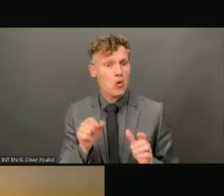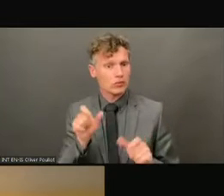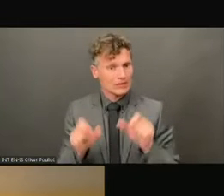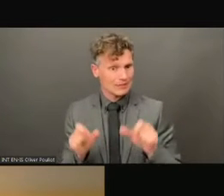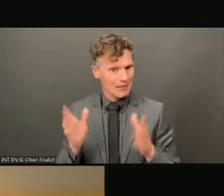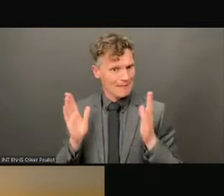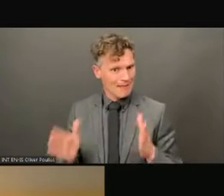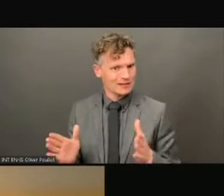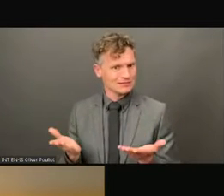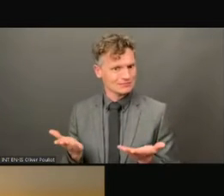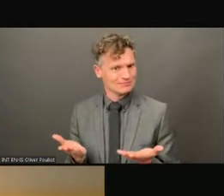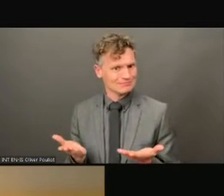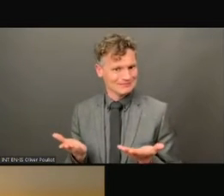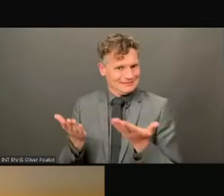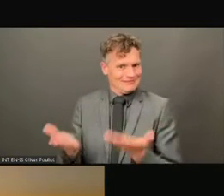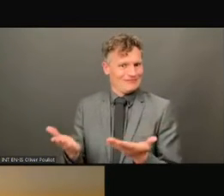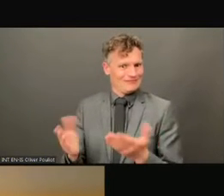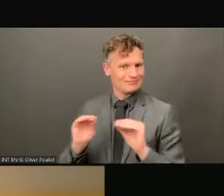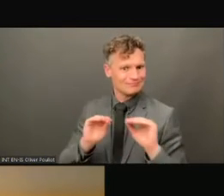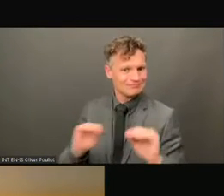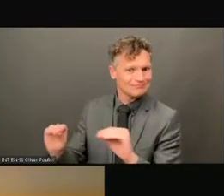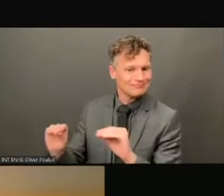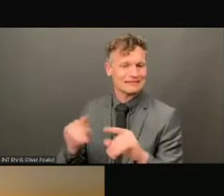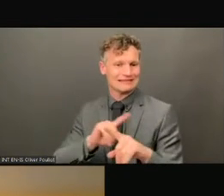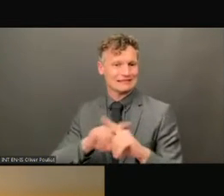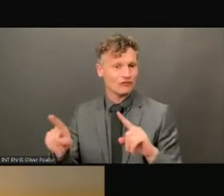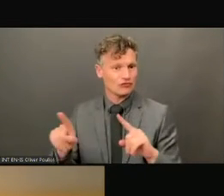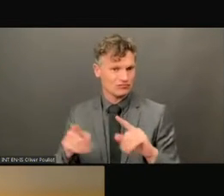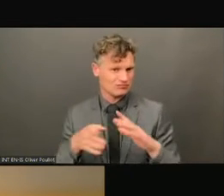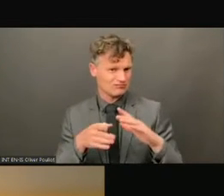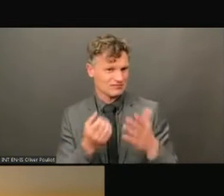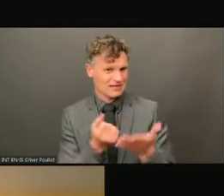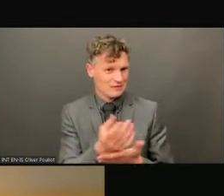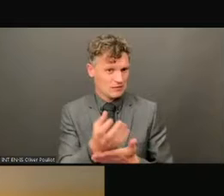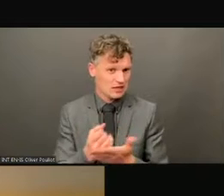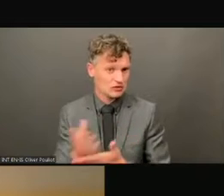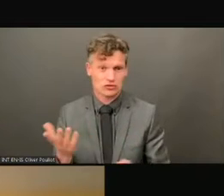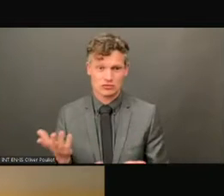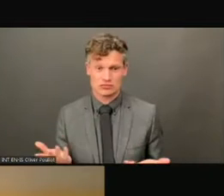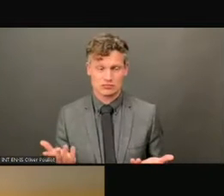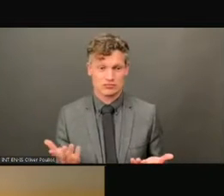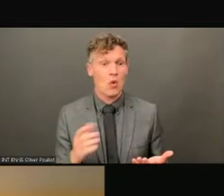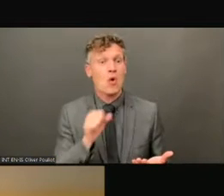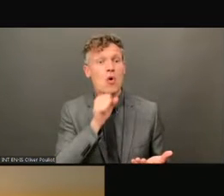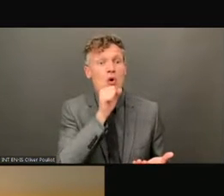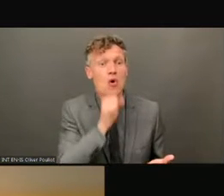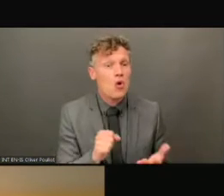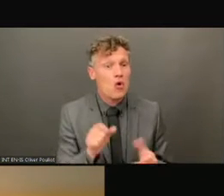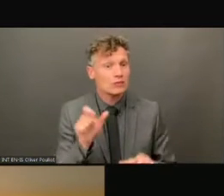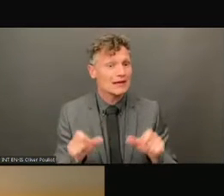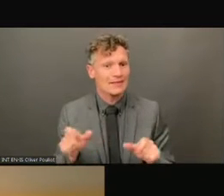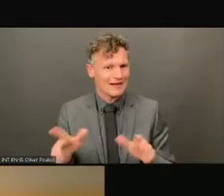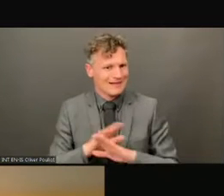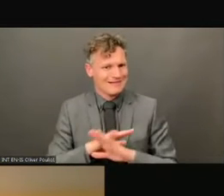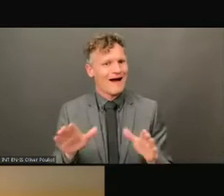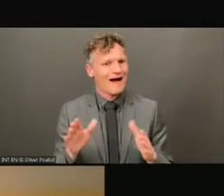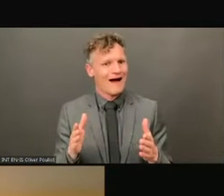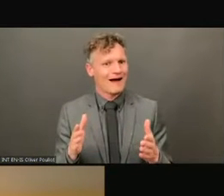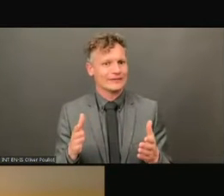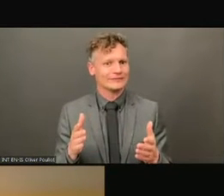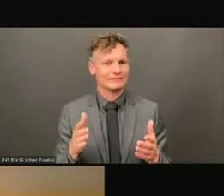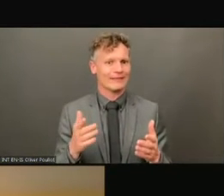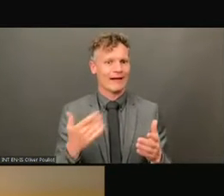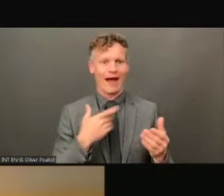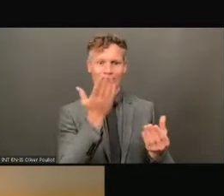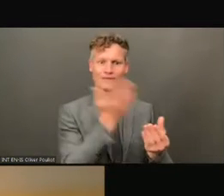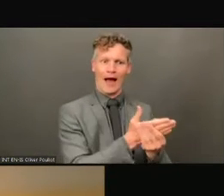older persons, it is not easy to case a file. It is vital for them to ensure that they can receive the